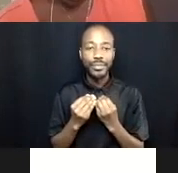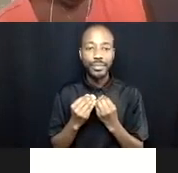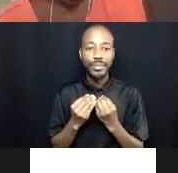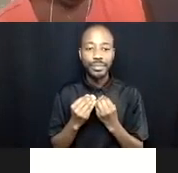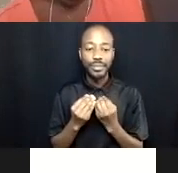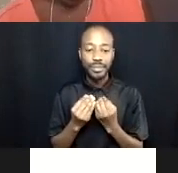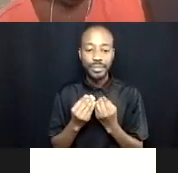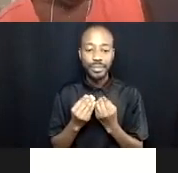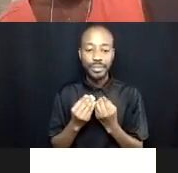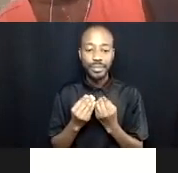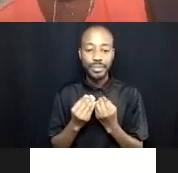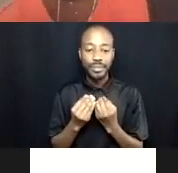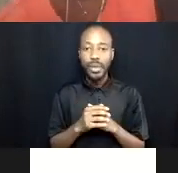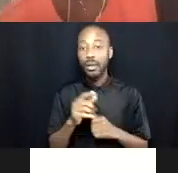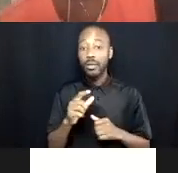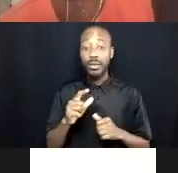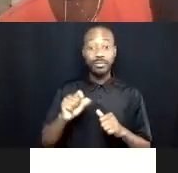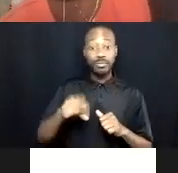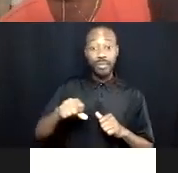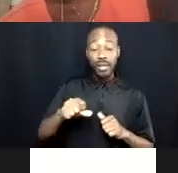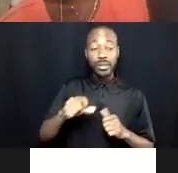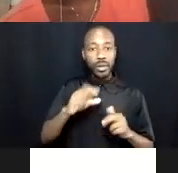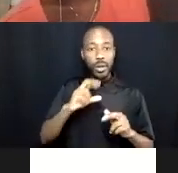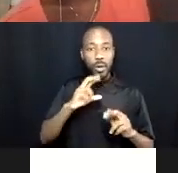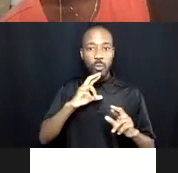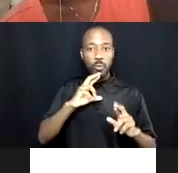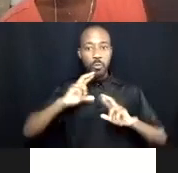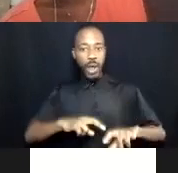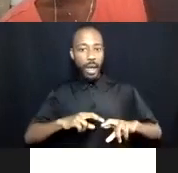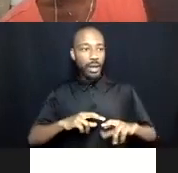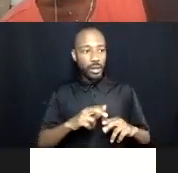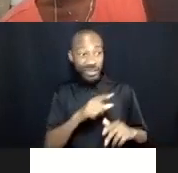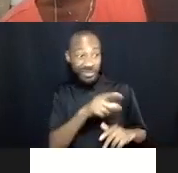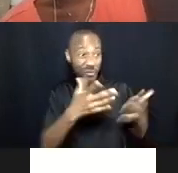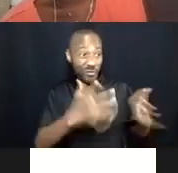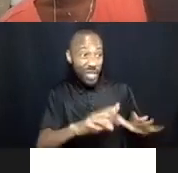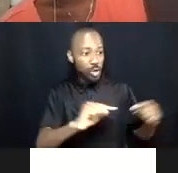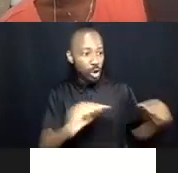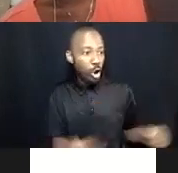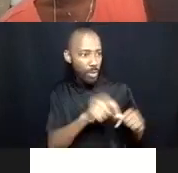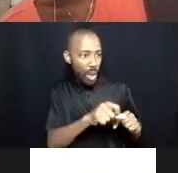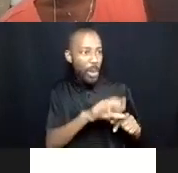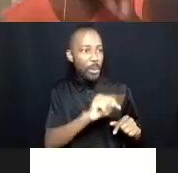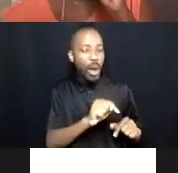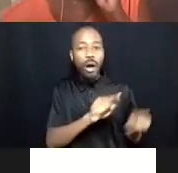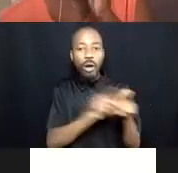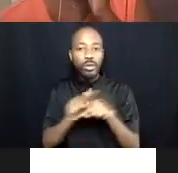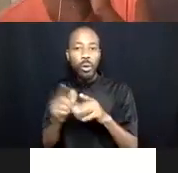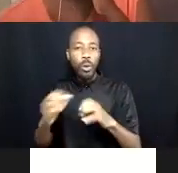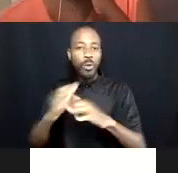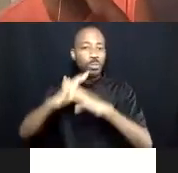reaction level of like trying to help people who have been harmed, but also with a like preventative kind of aspect. And I don't know if that's something